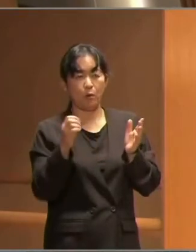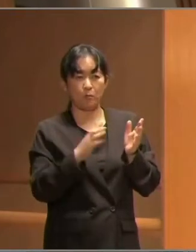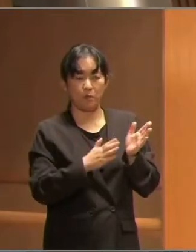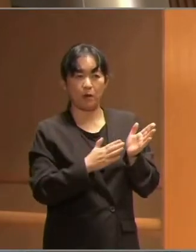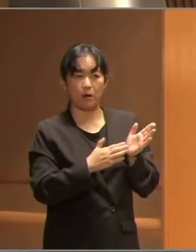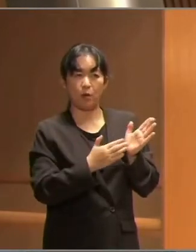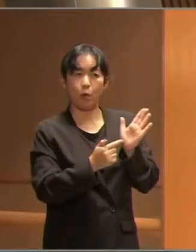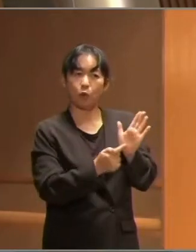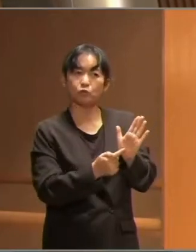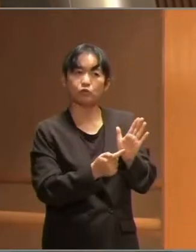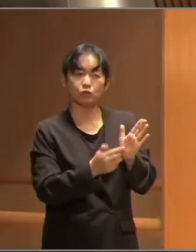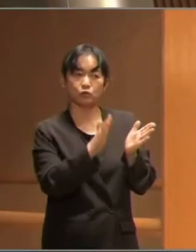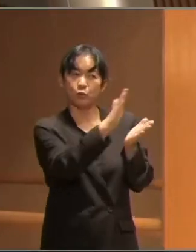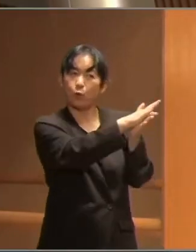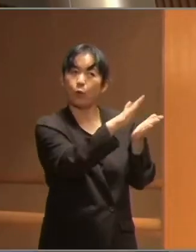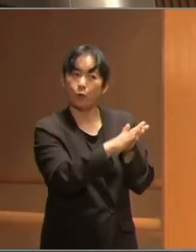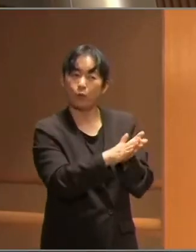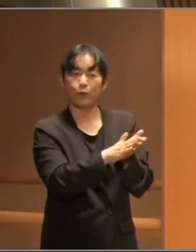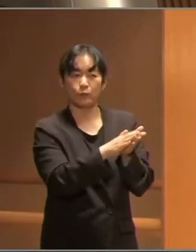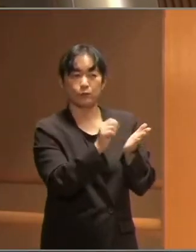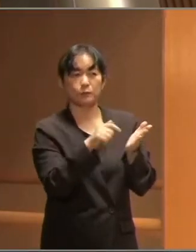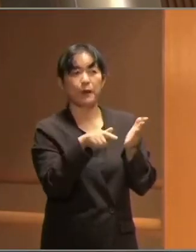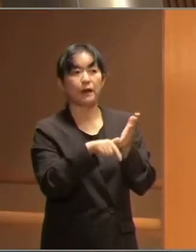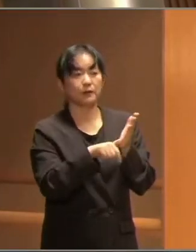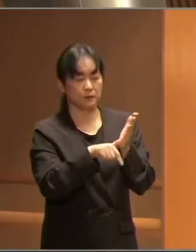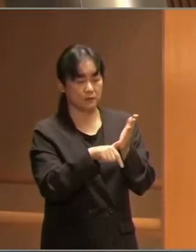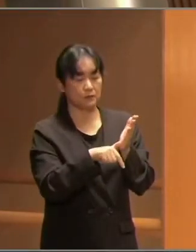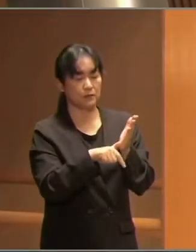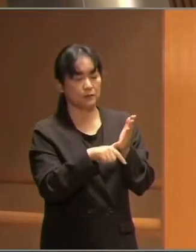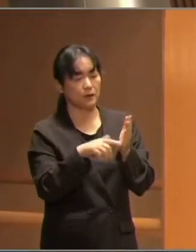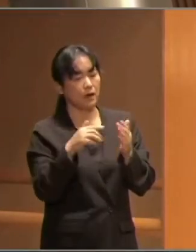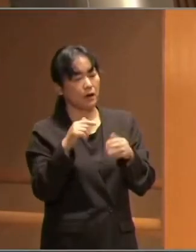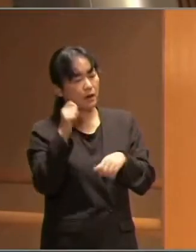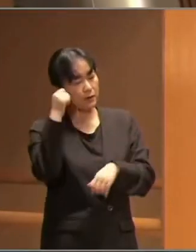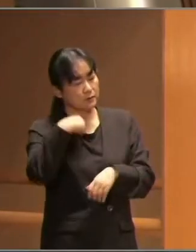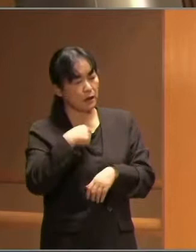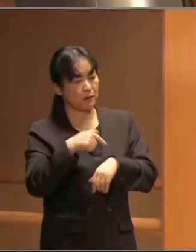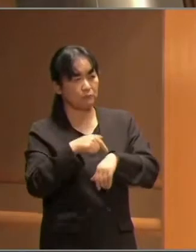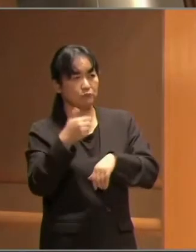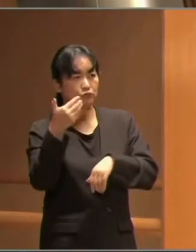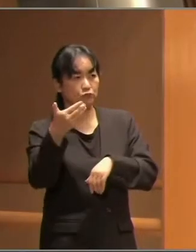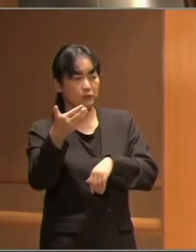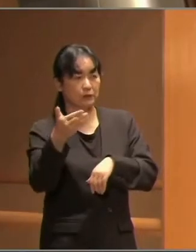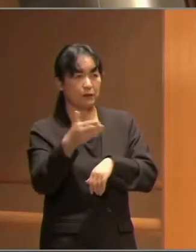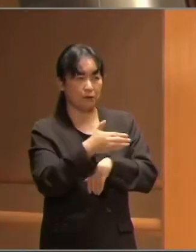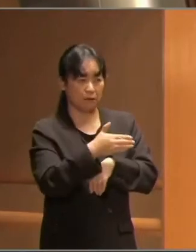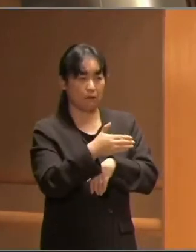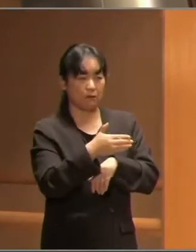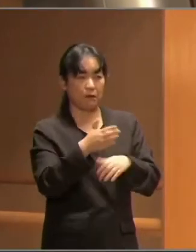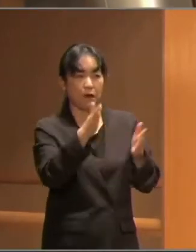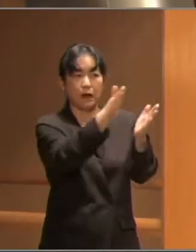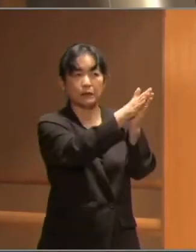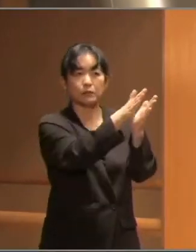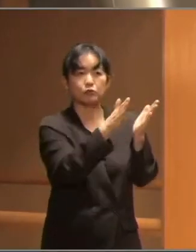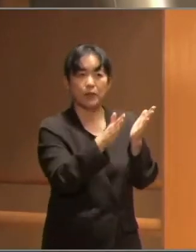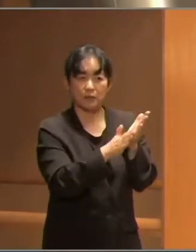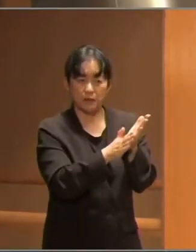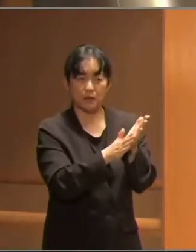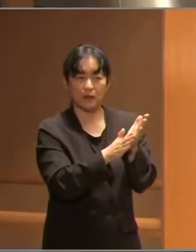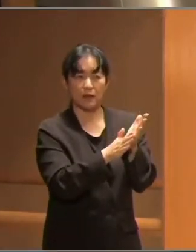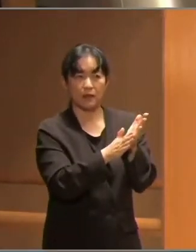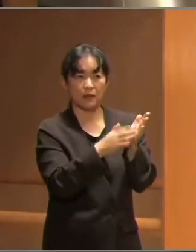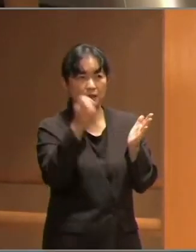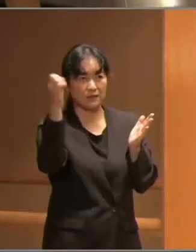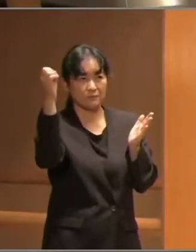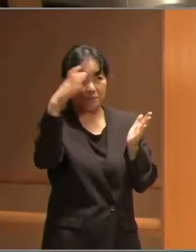we can dry it on the board only when the weather is nice, and we put it